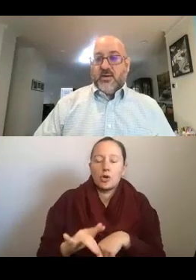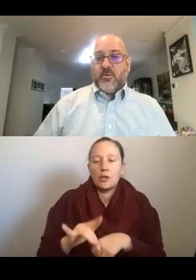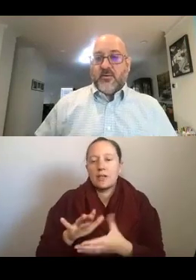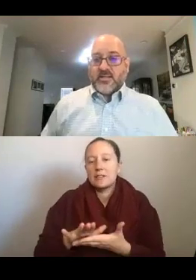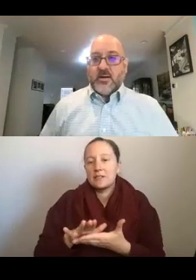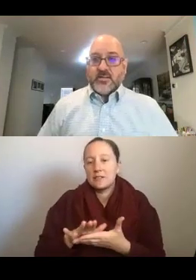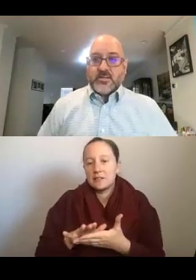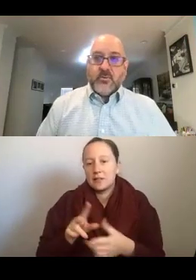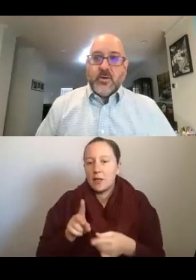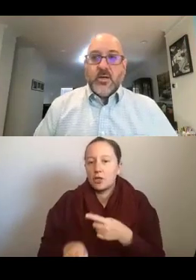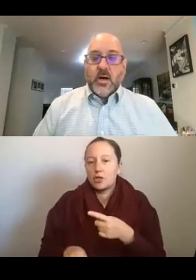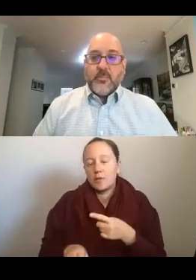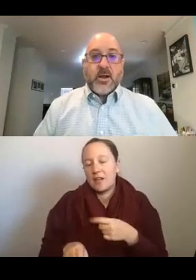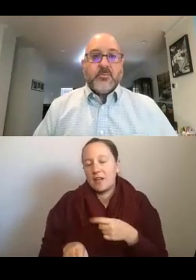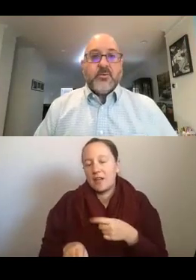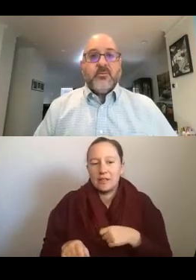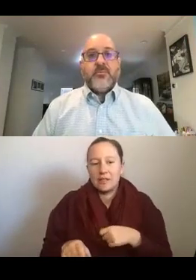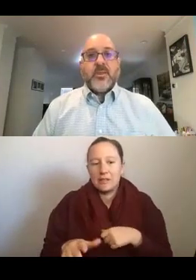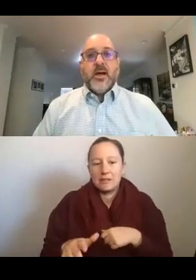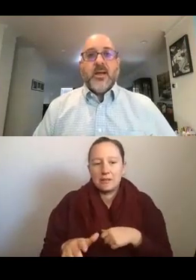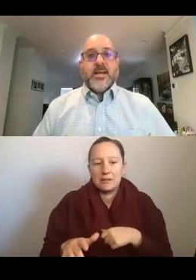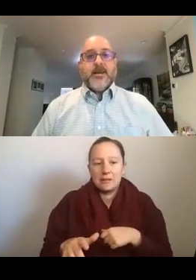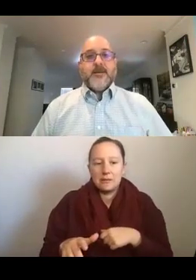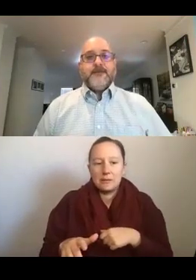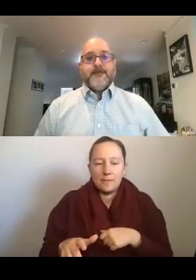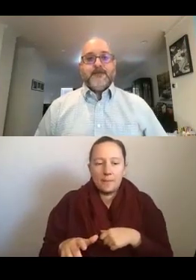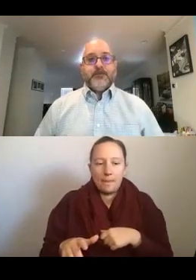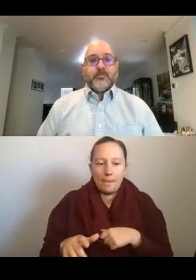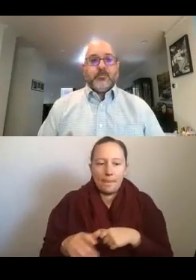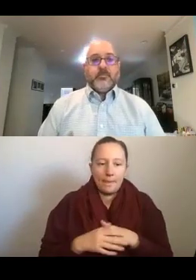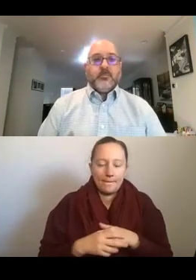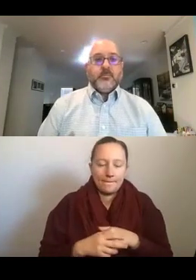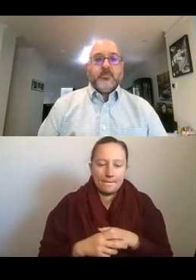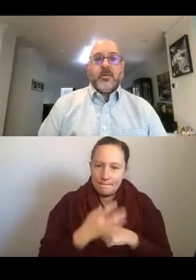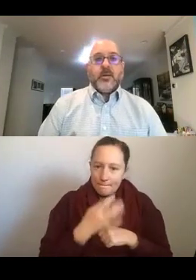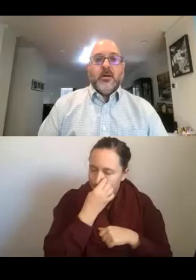institutional K award, that's also a prior approval. Next slide.